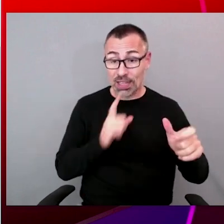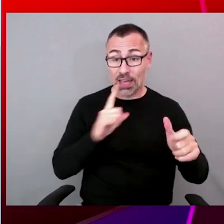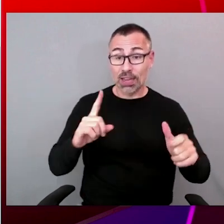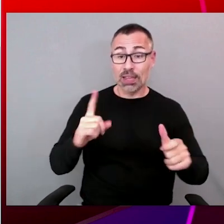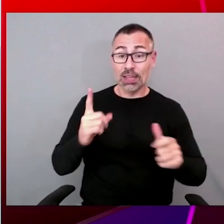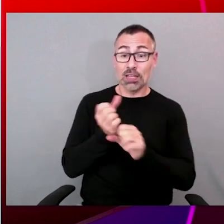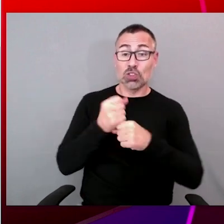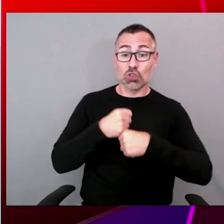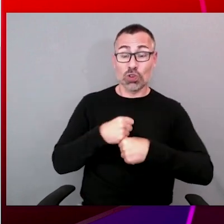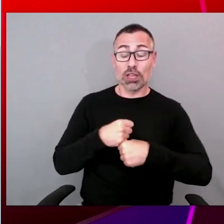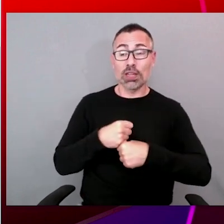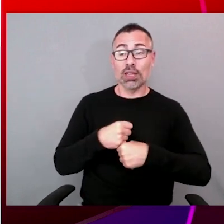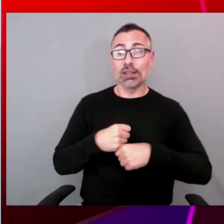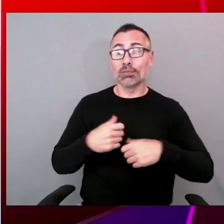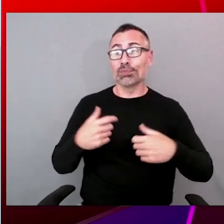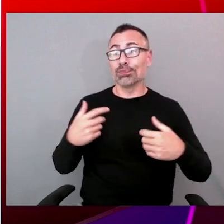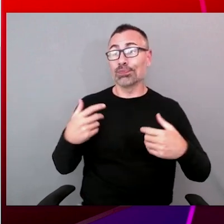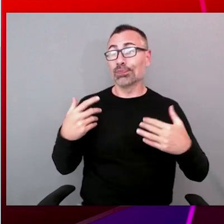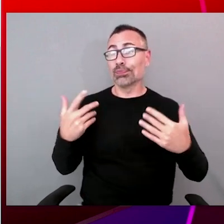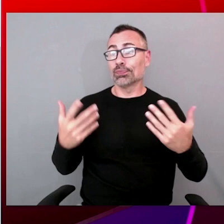basically